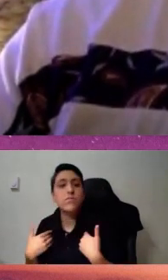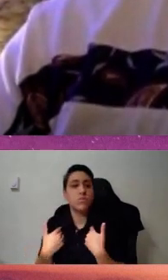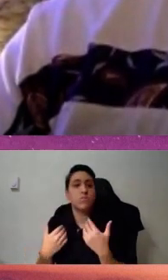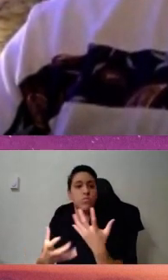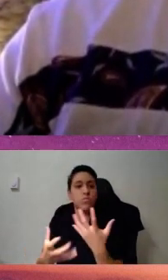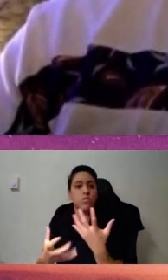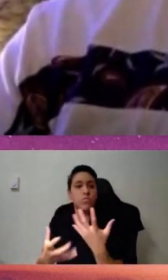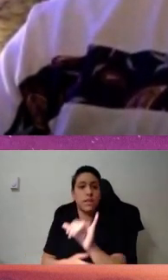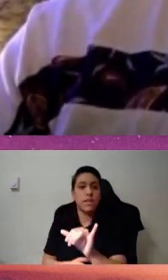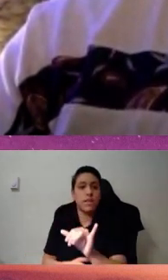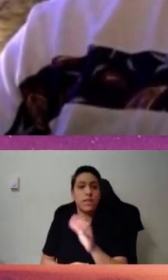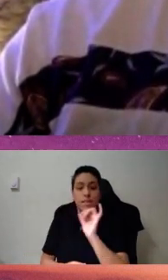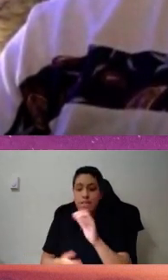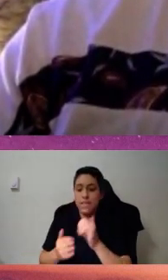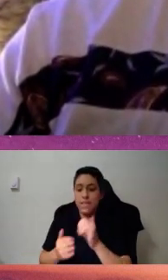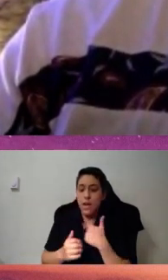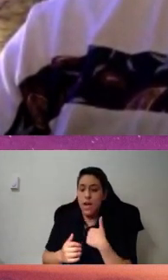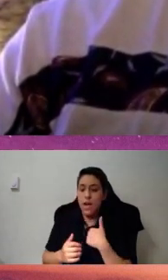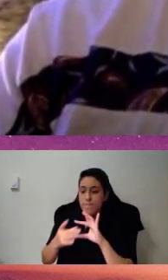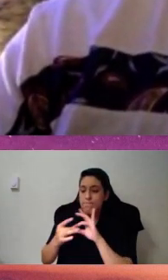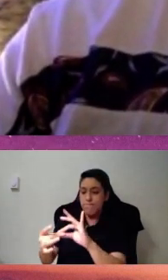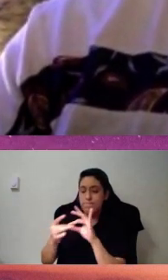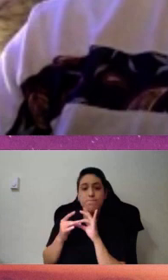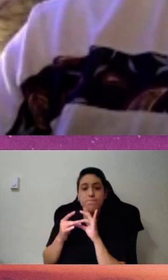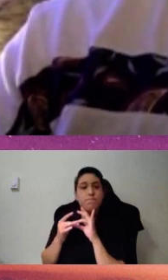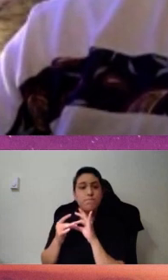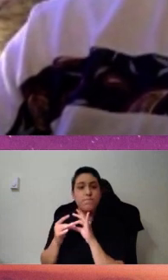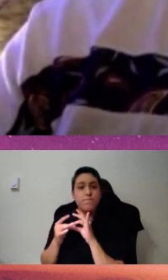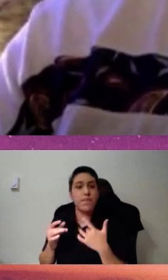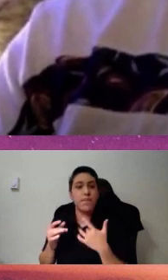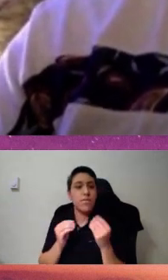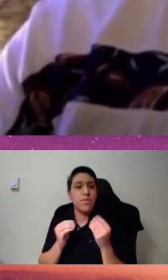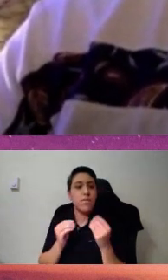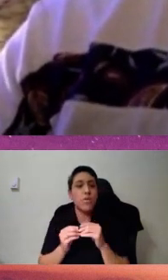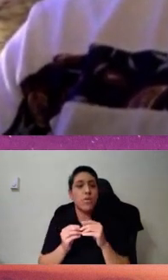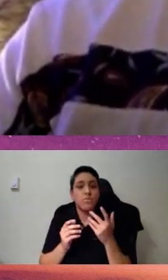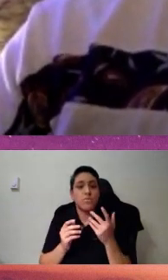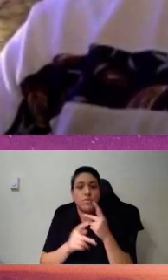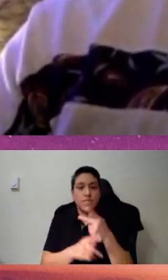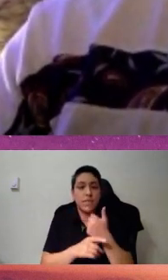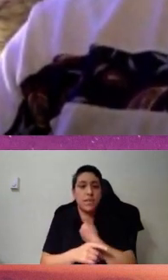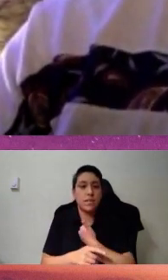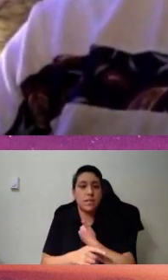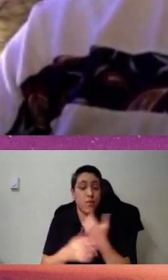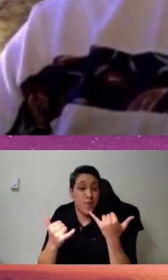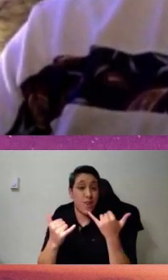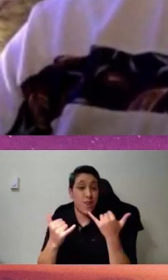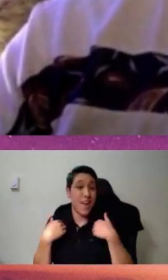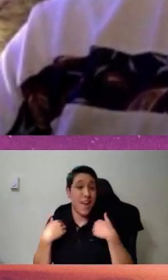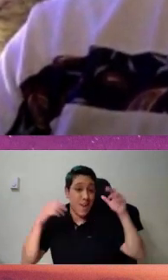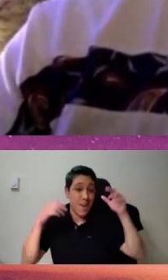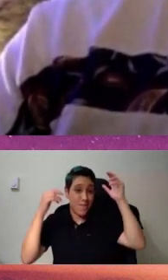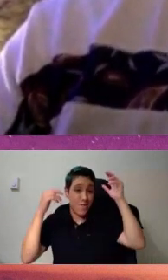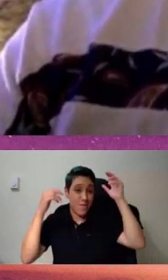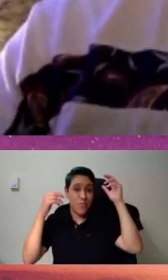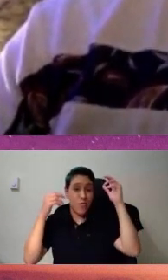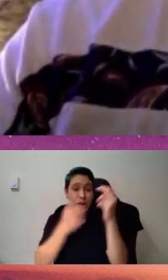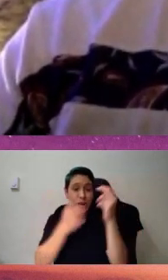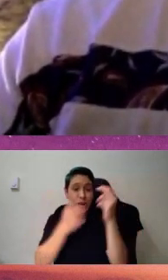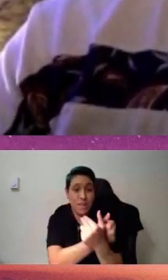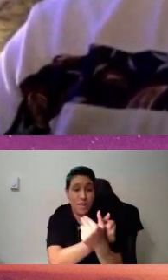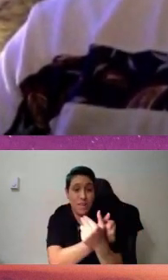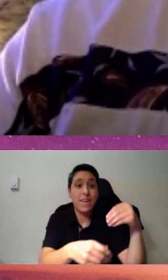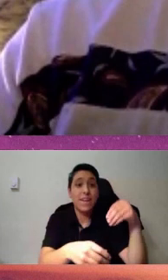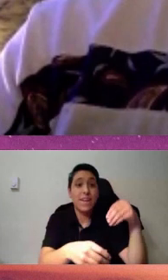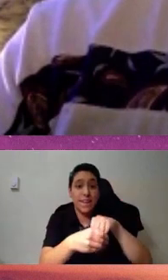hearing them, being close to them. There's currently a rabbit in our yard who has made a home in our yard, and we